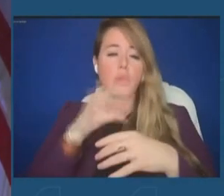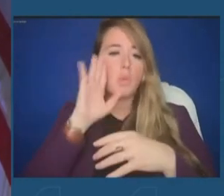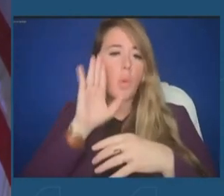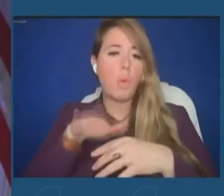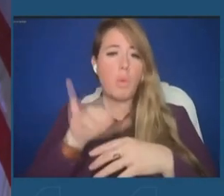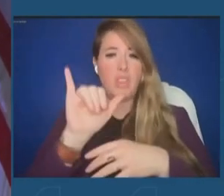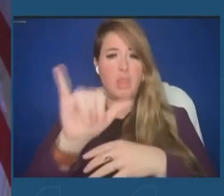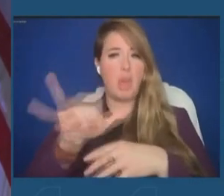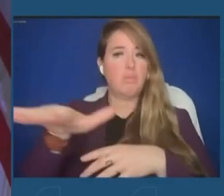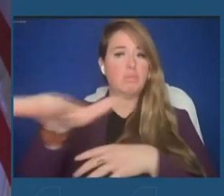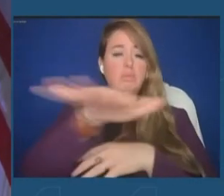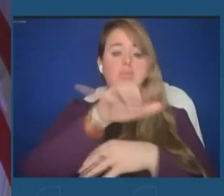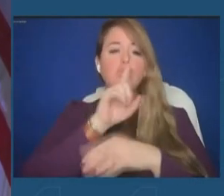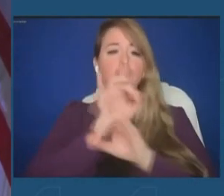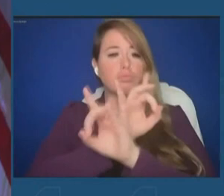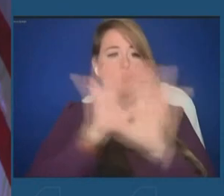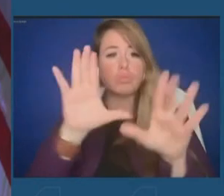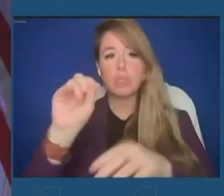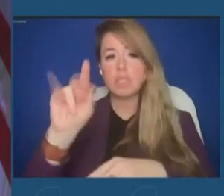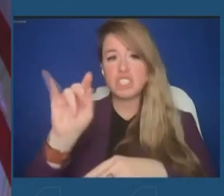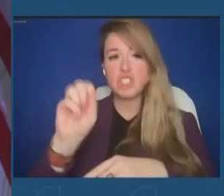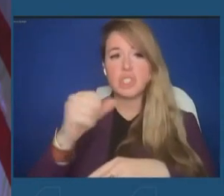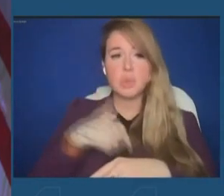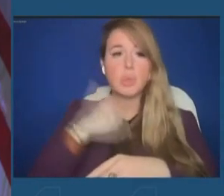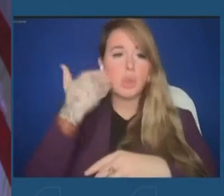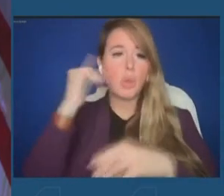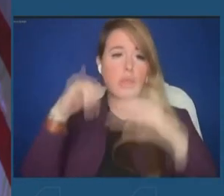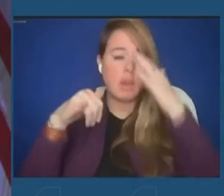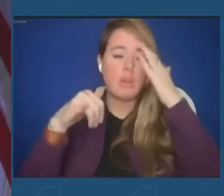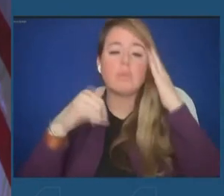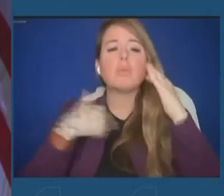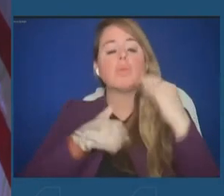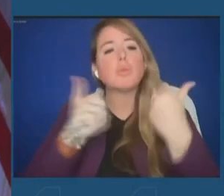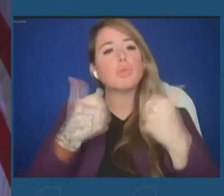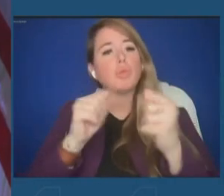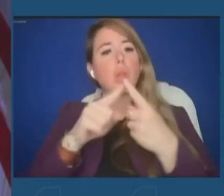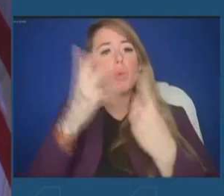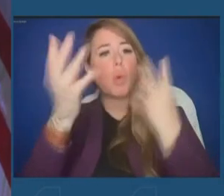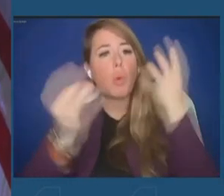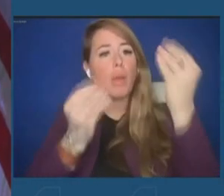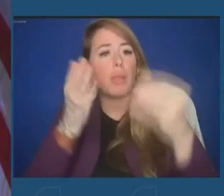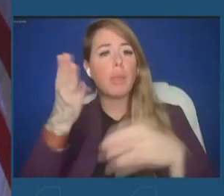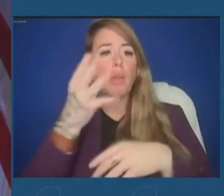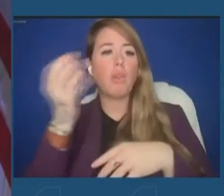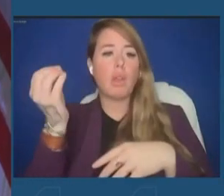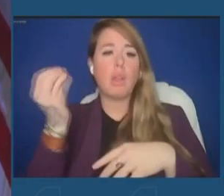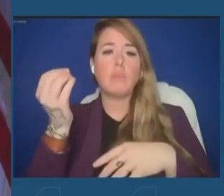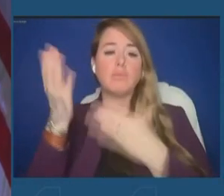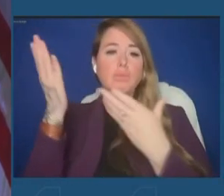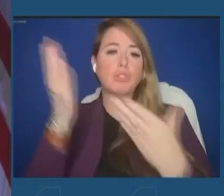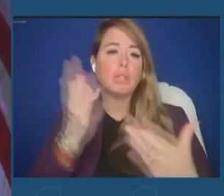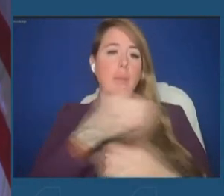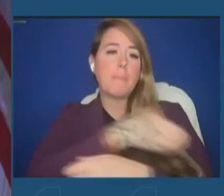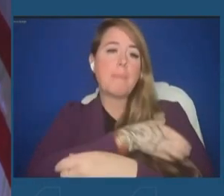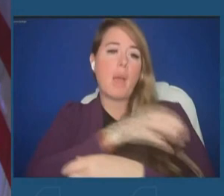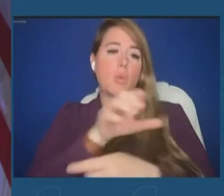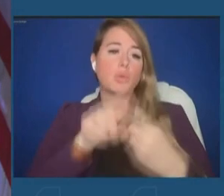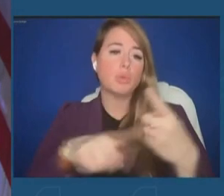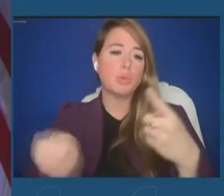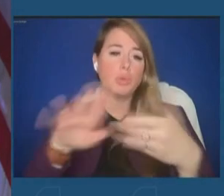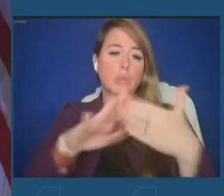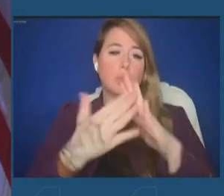dealt with were horrible, as we all know. And they were trying to go out there and bring the power back to our community